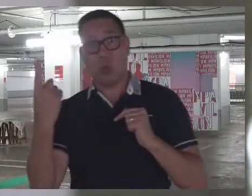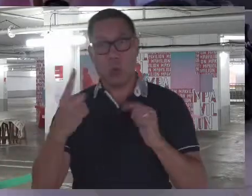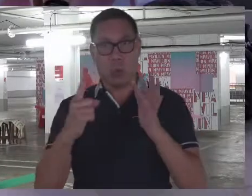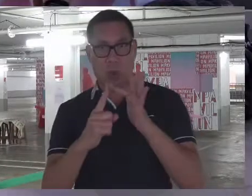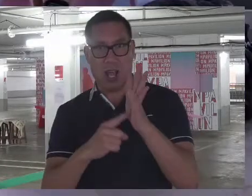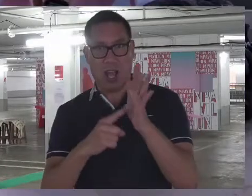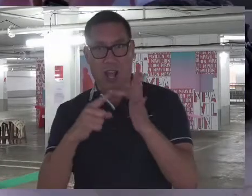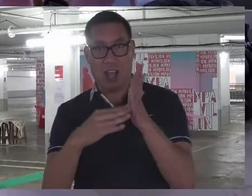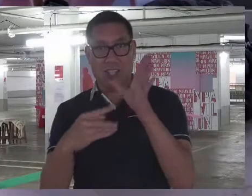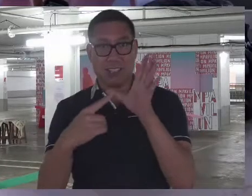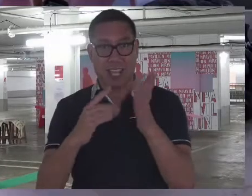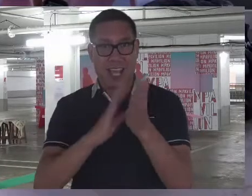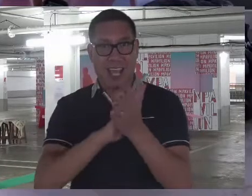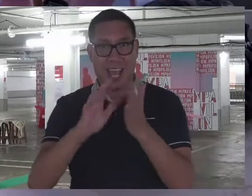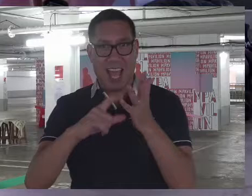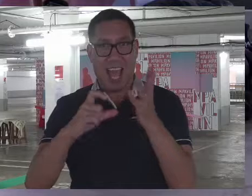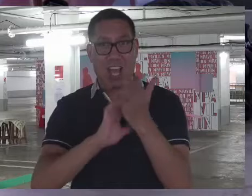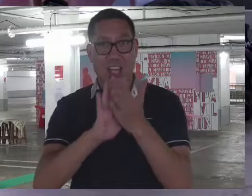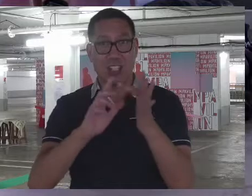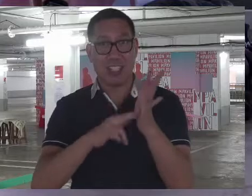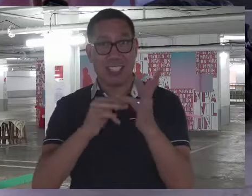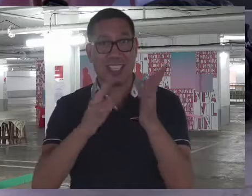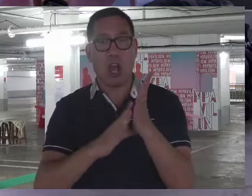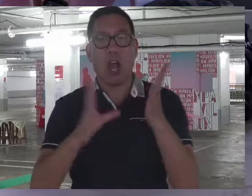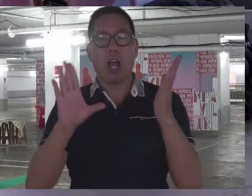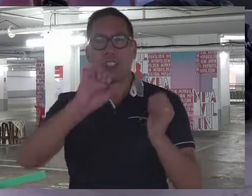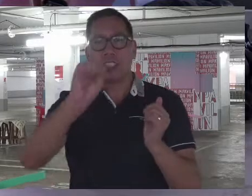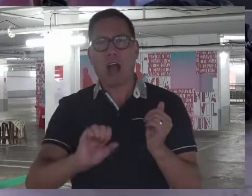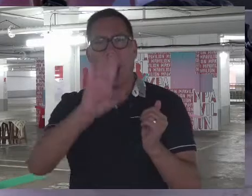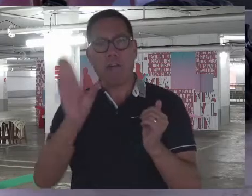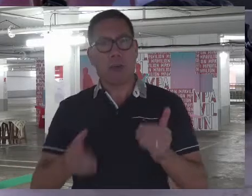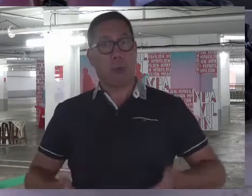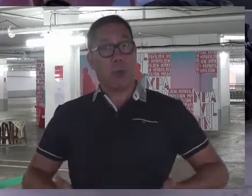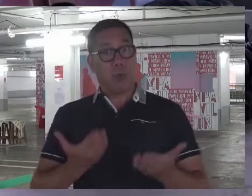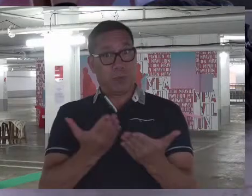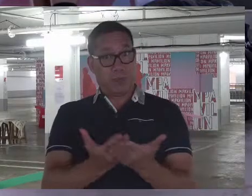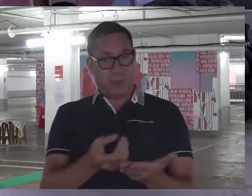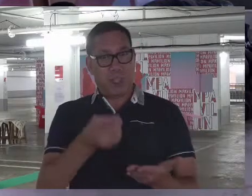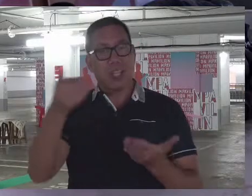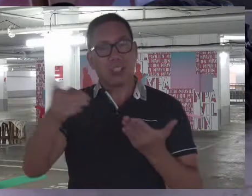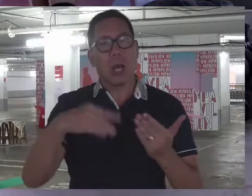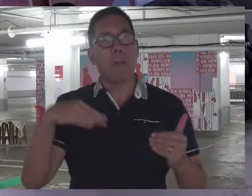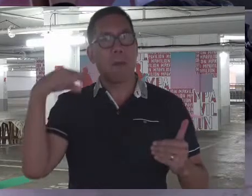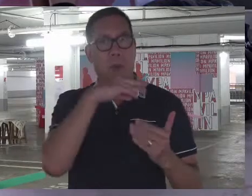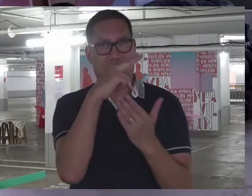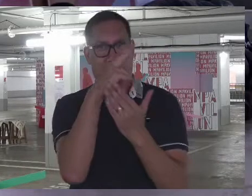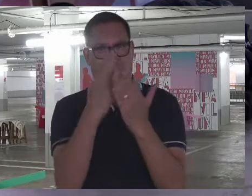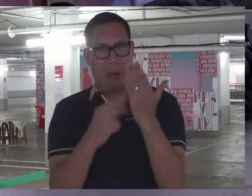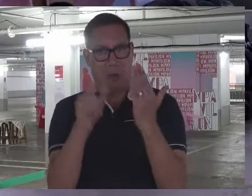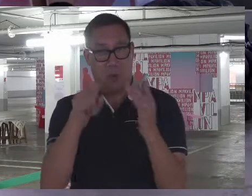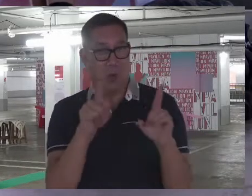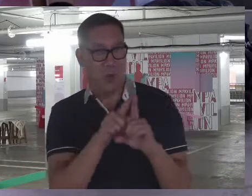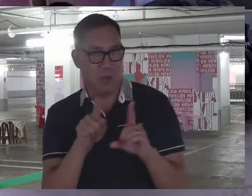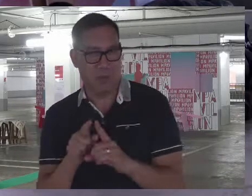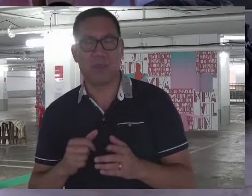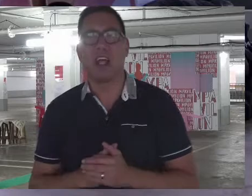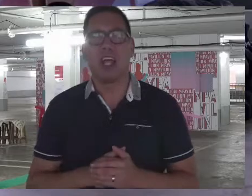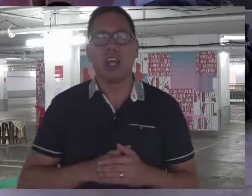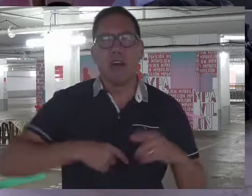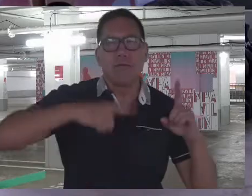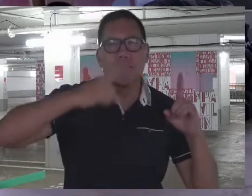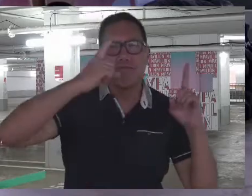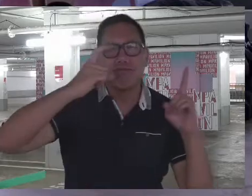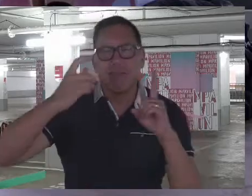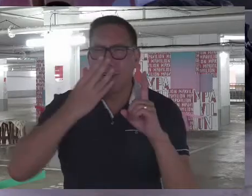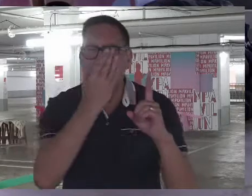Hutchison. South African-born, Eliza is a Melbourne-based artist as well. And she uses photography